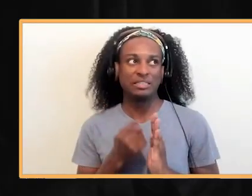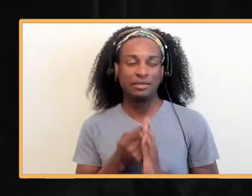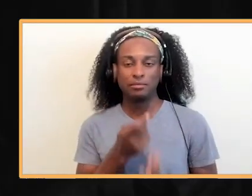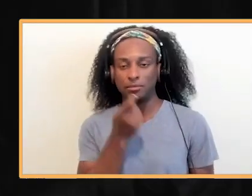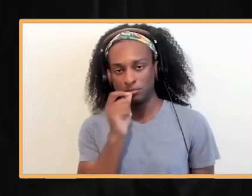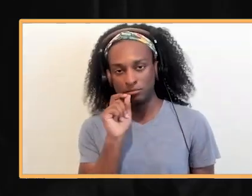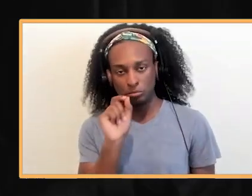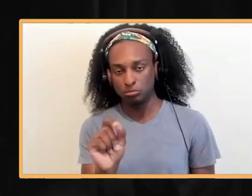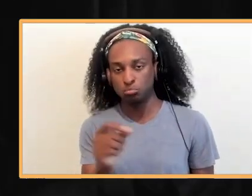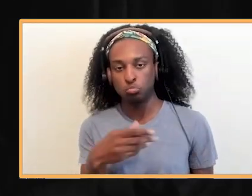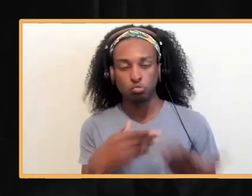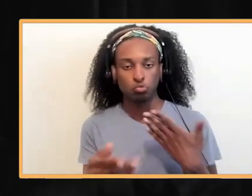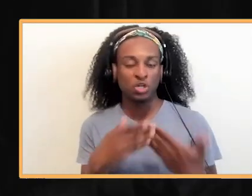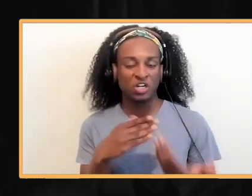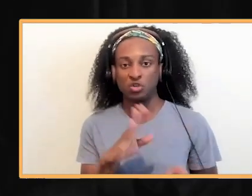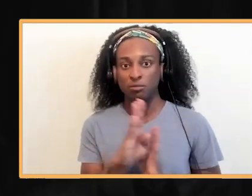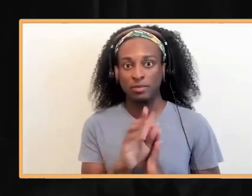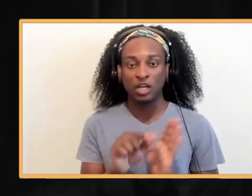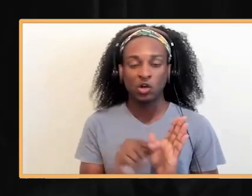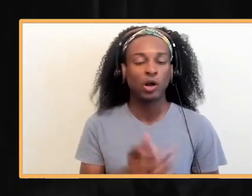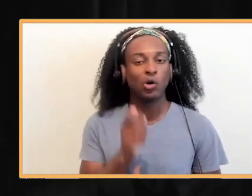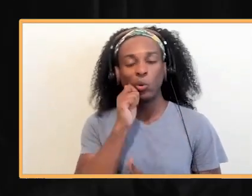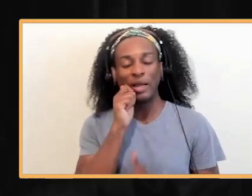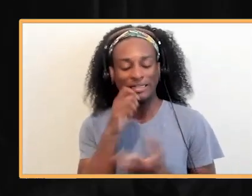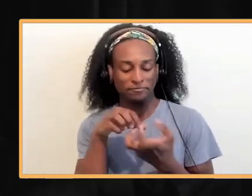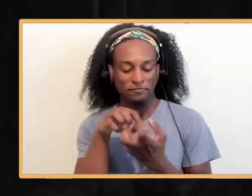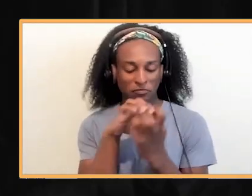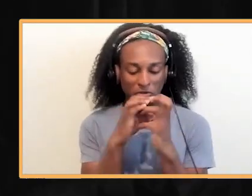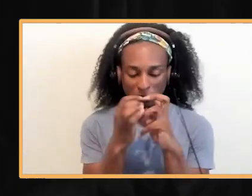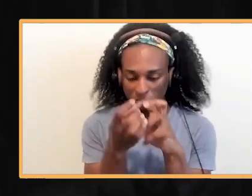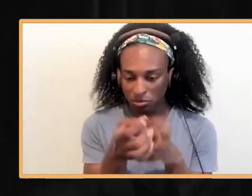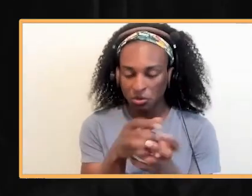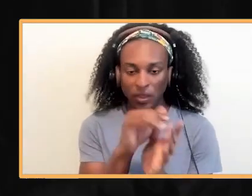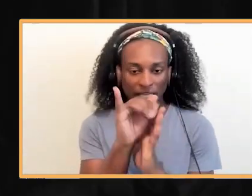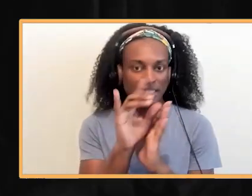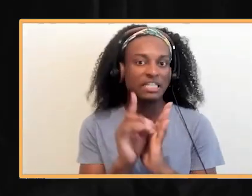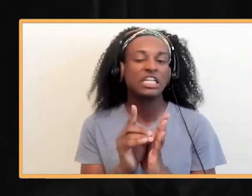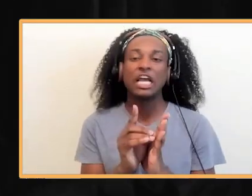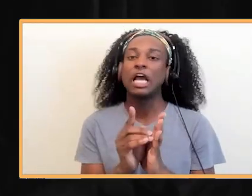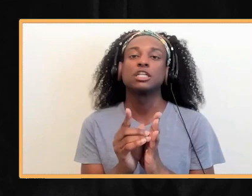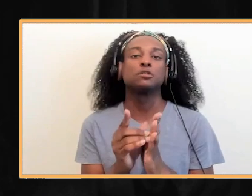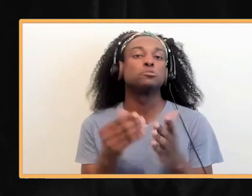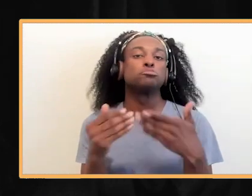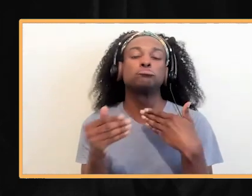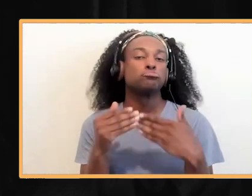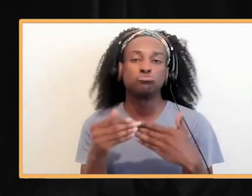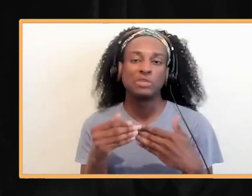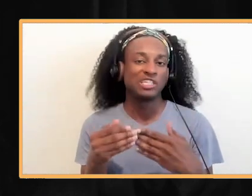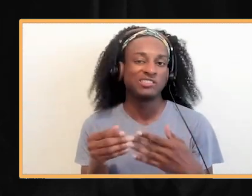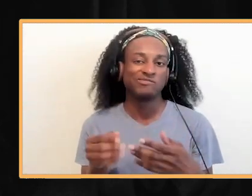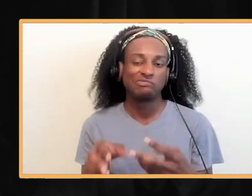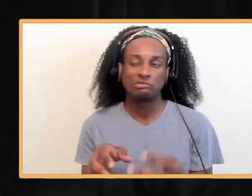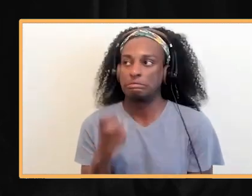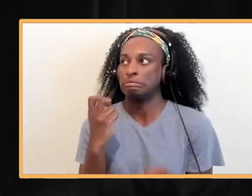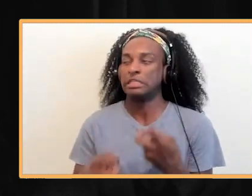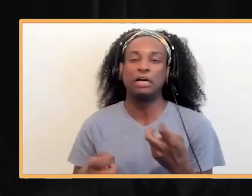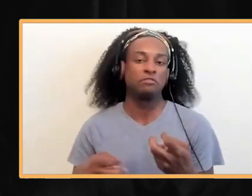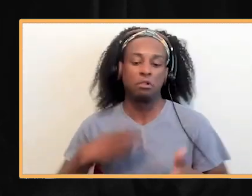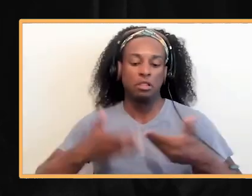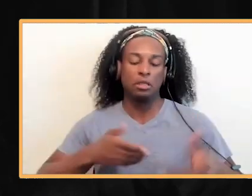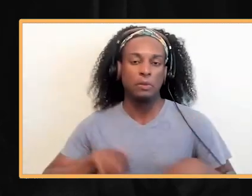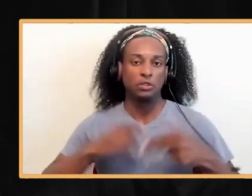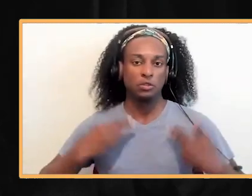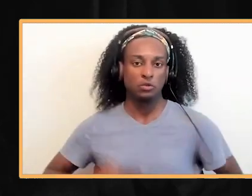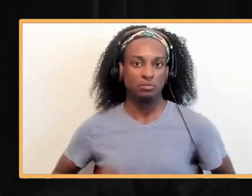your background, intersectionality, or otherwise. I think that different cultures, however, have different privileges